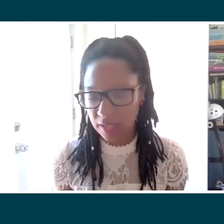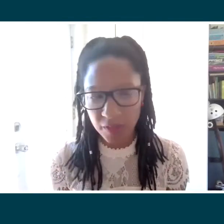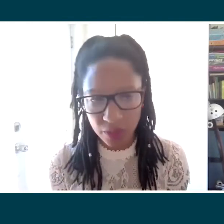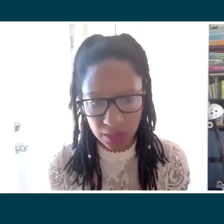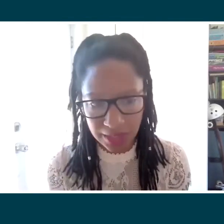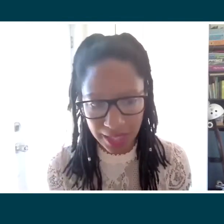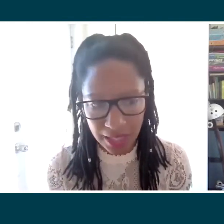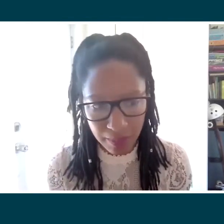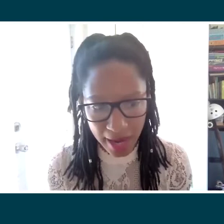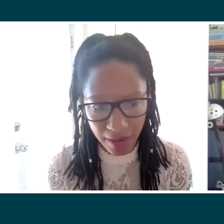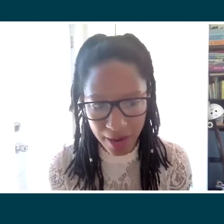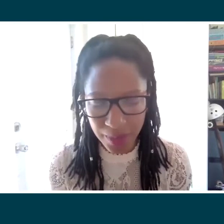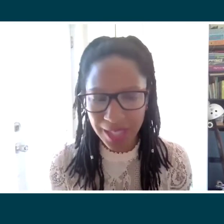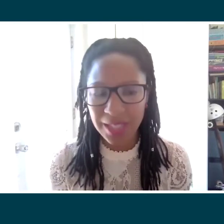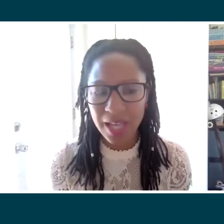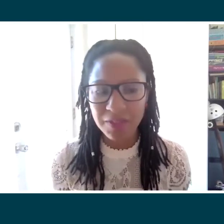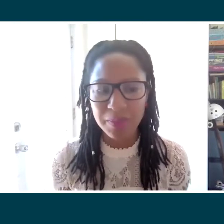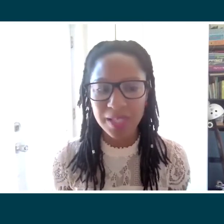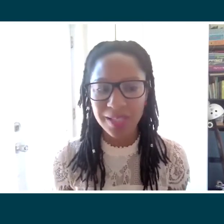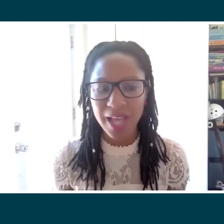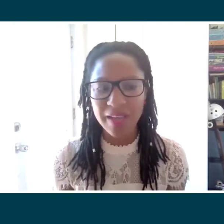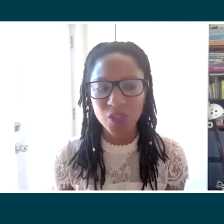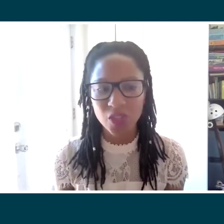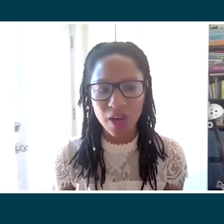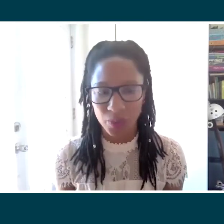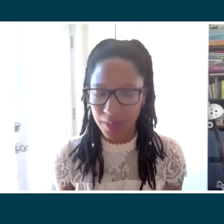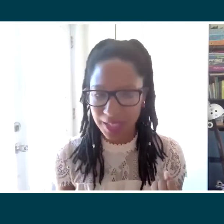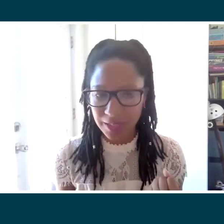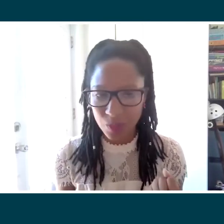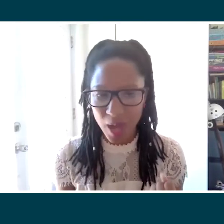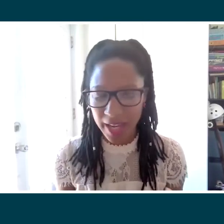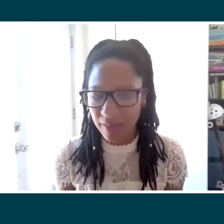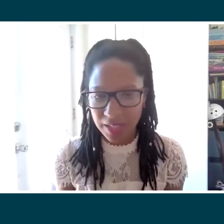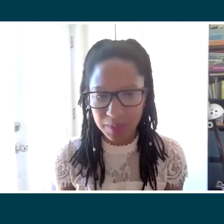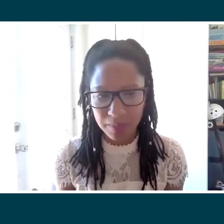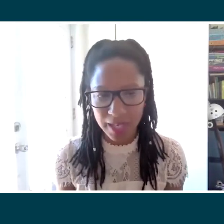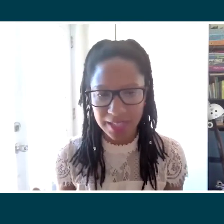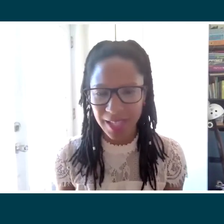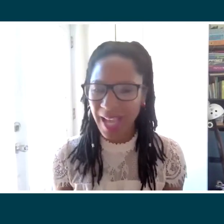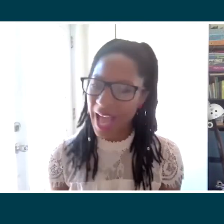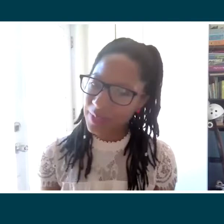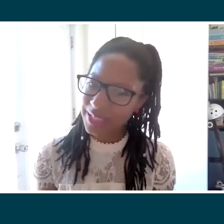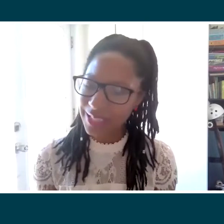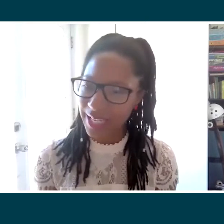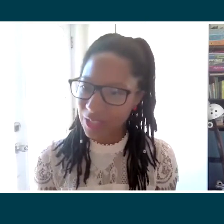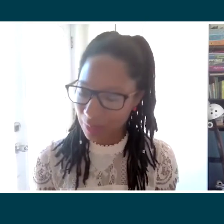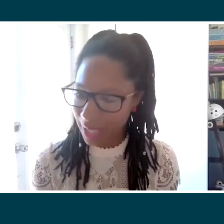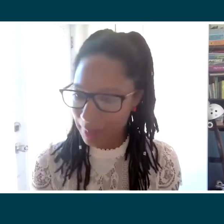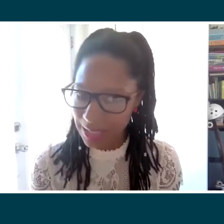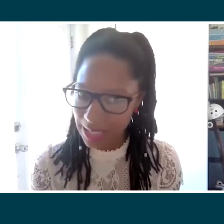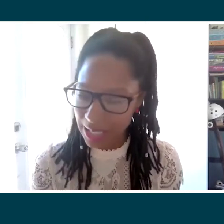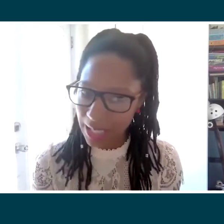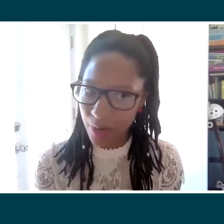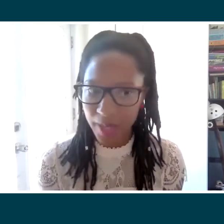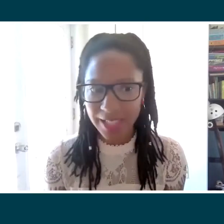tech difficulties in the background. Love to be in a live show. This is why every time somebody asks, how does a dancer